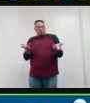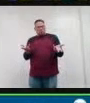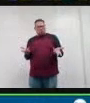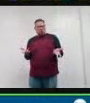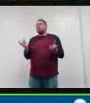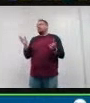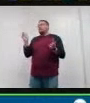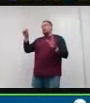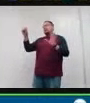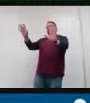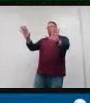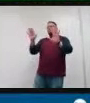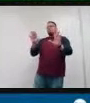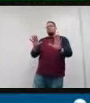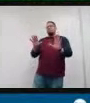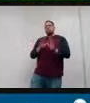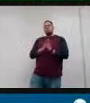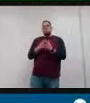And so